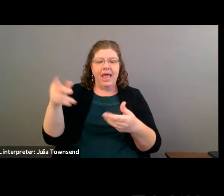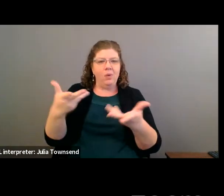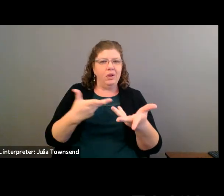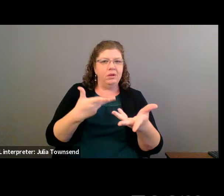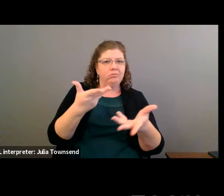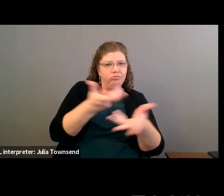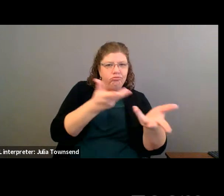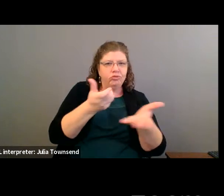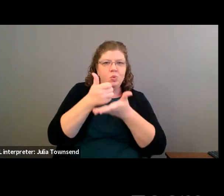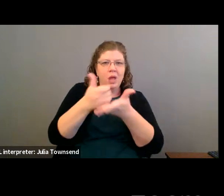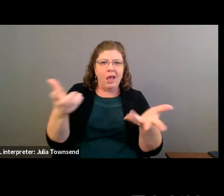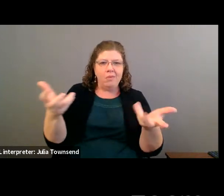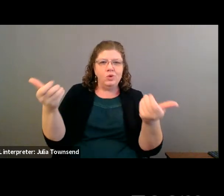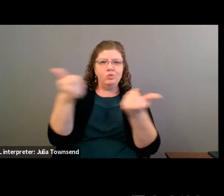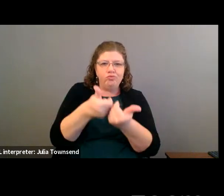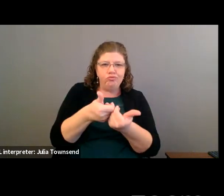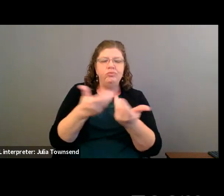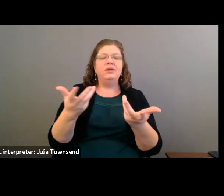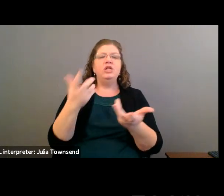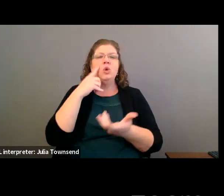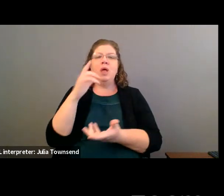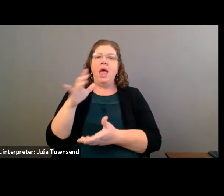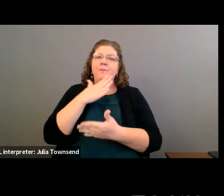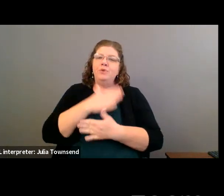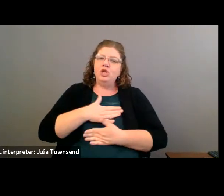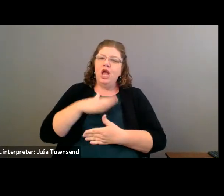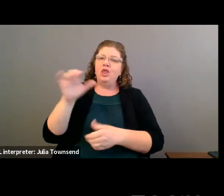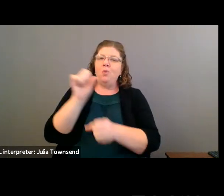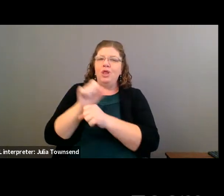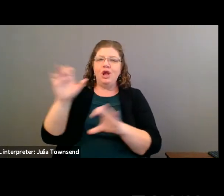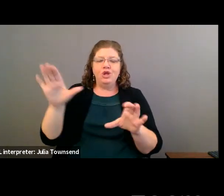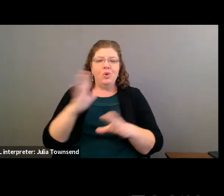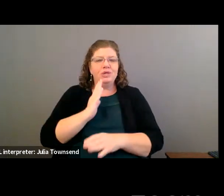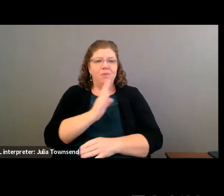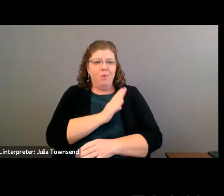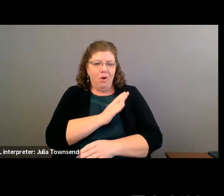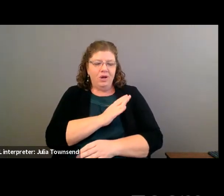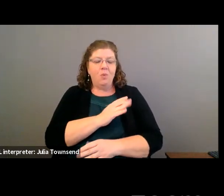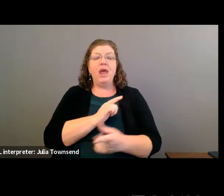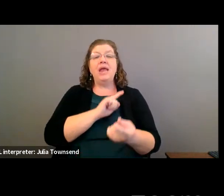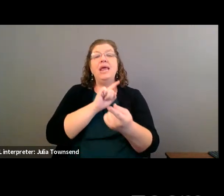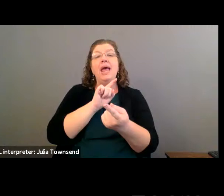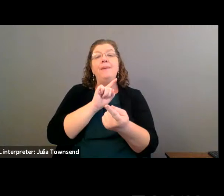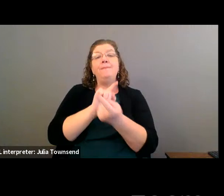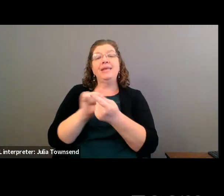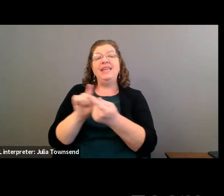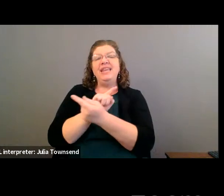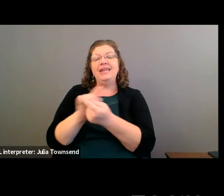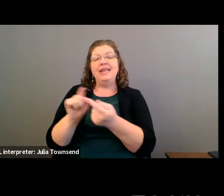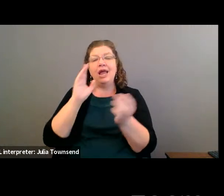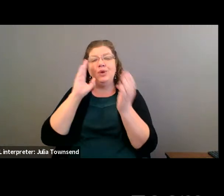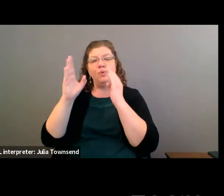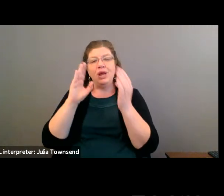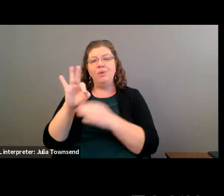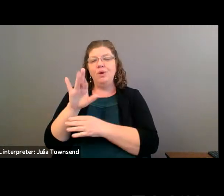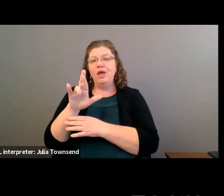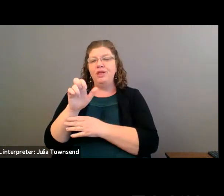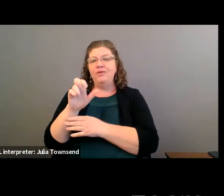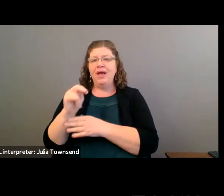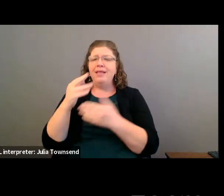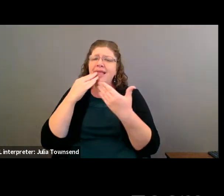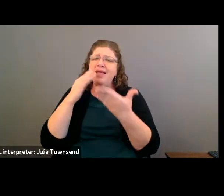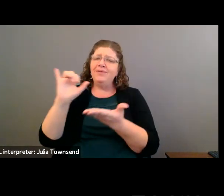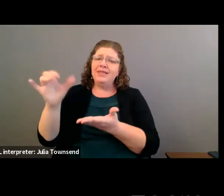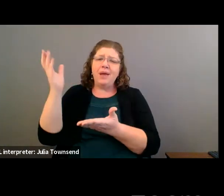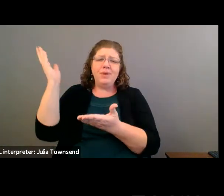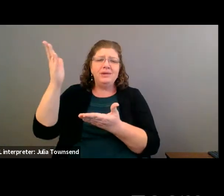that appreciation for the work that they do as a board. And we had a meet and greet with Fran. Fran, thank you so much for that presentation about